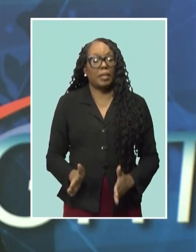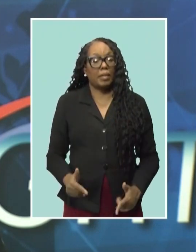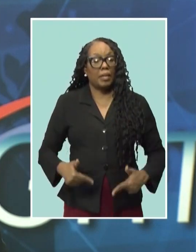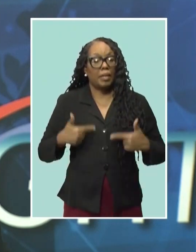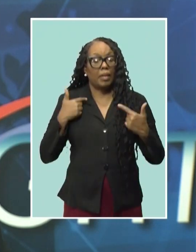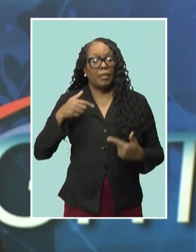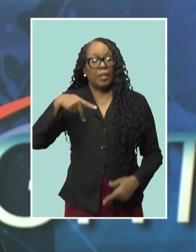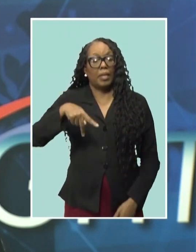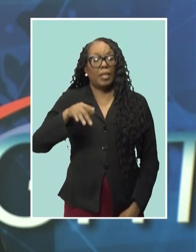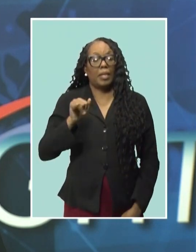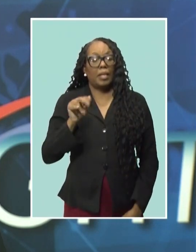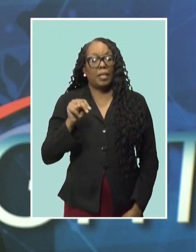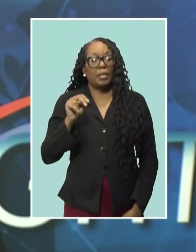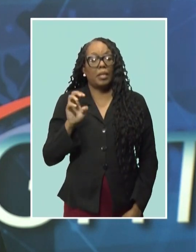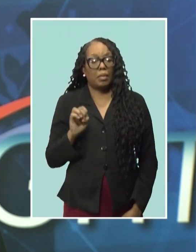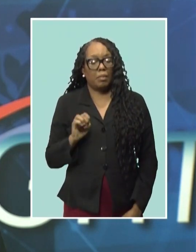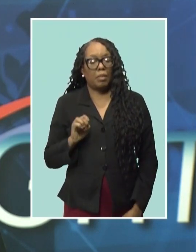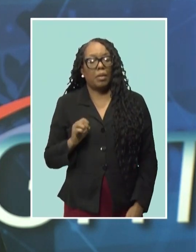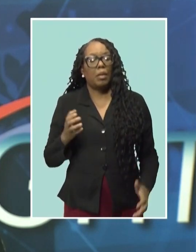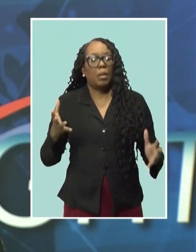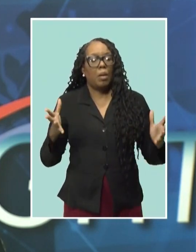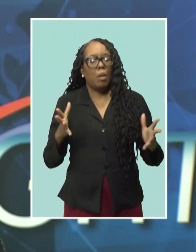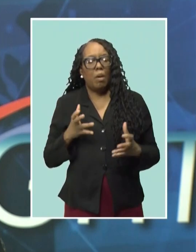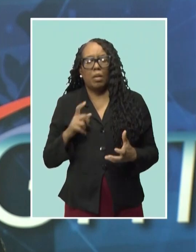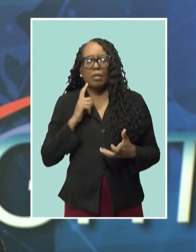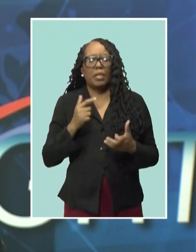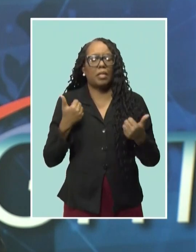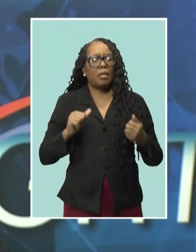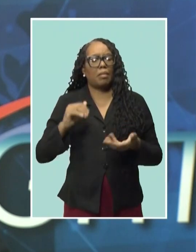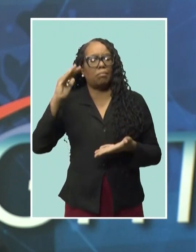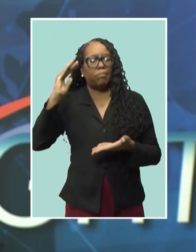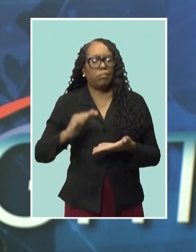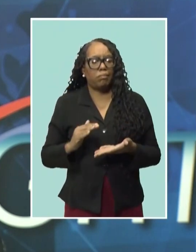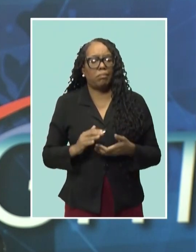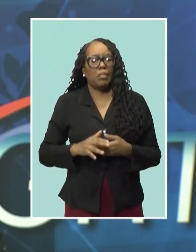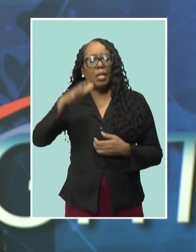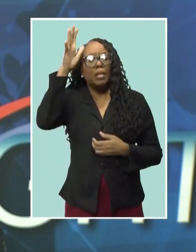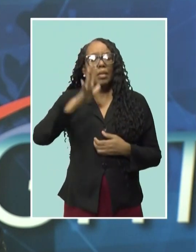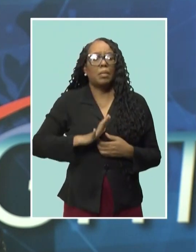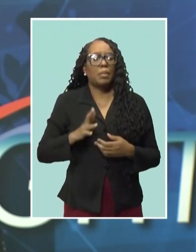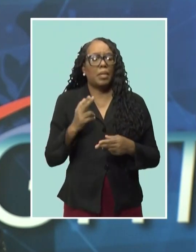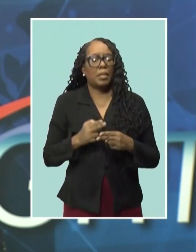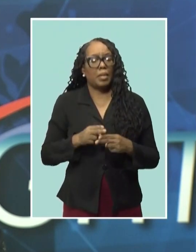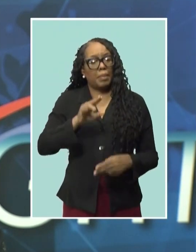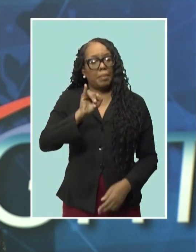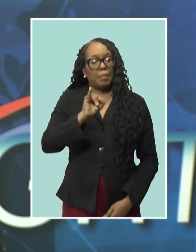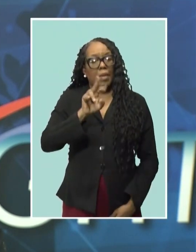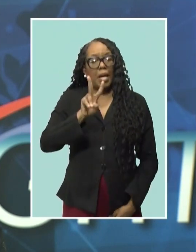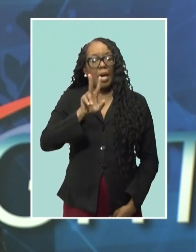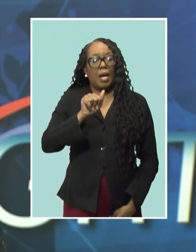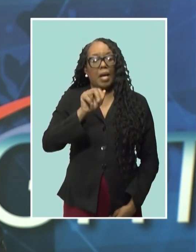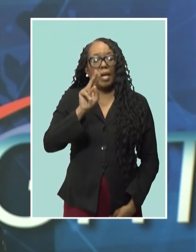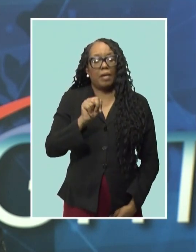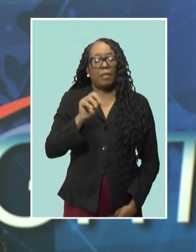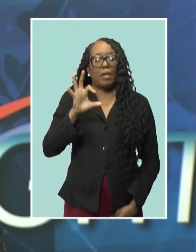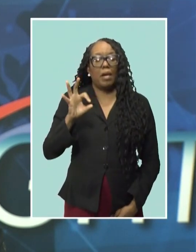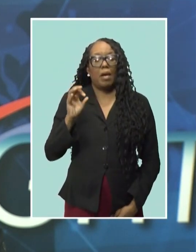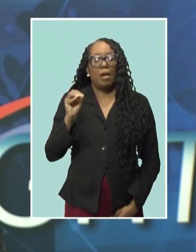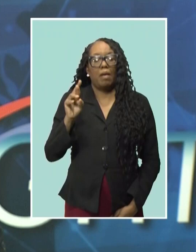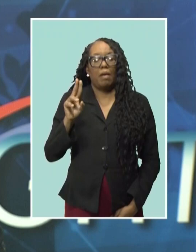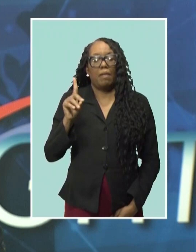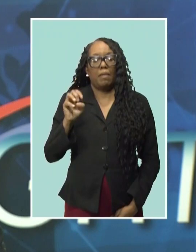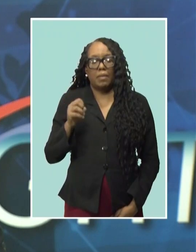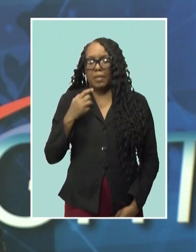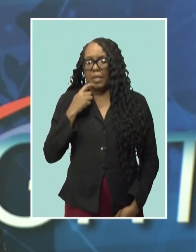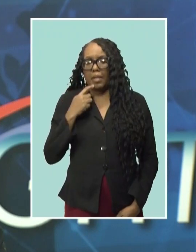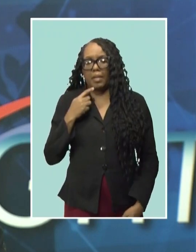of violence in the area. Ivan Speed Ford says the increase of violent incidents in the Pine may be as a result of